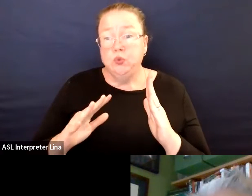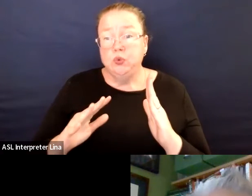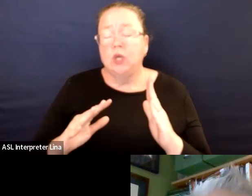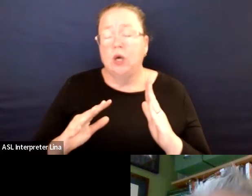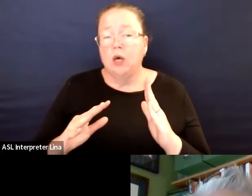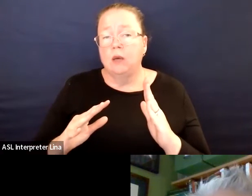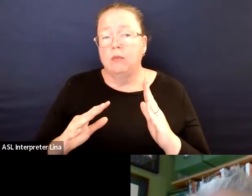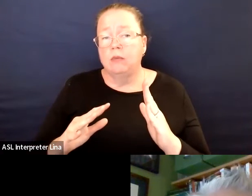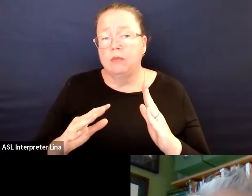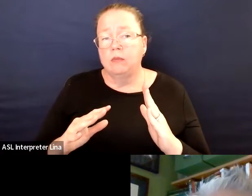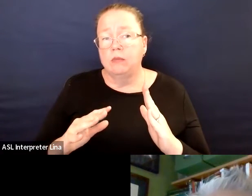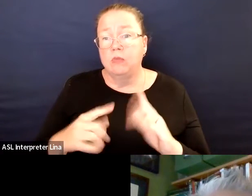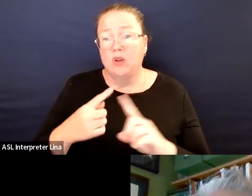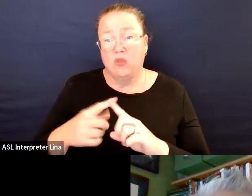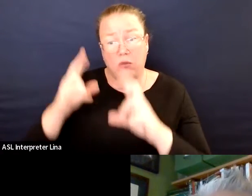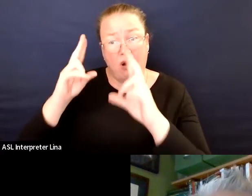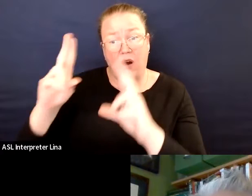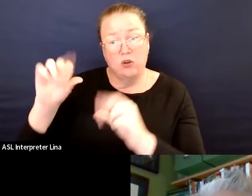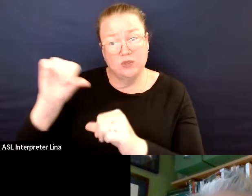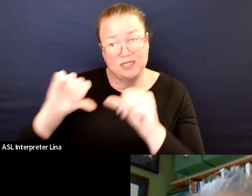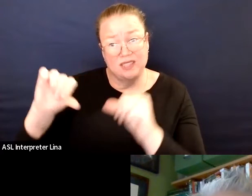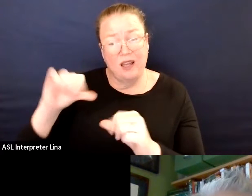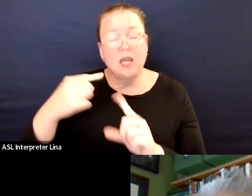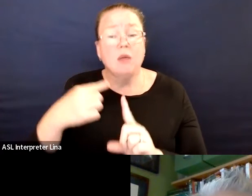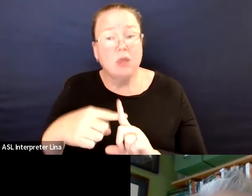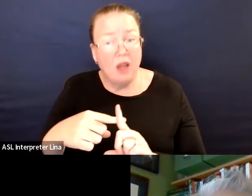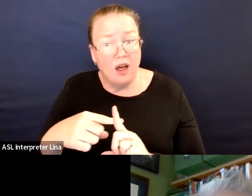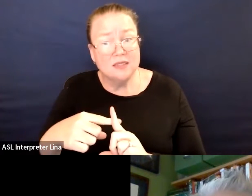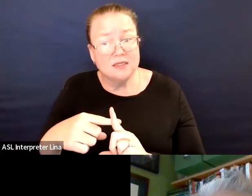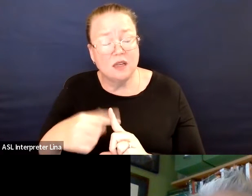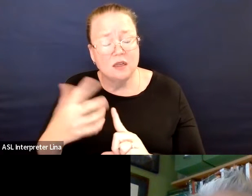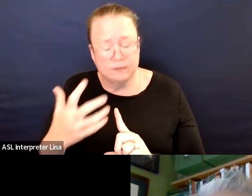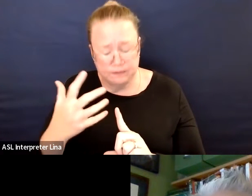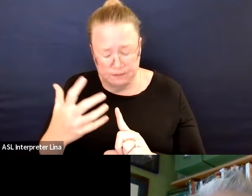the Honor Society and the,